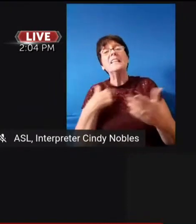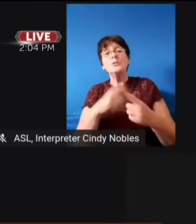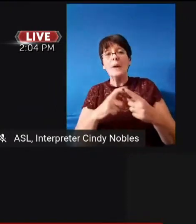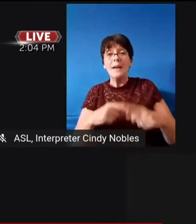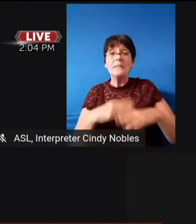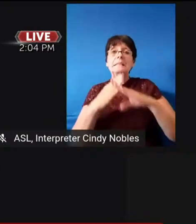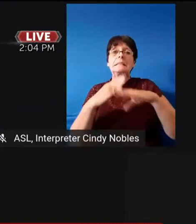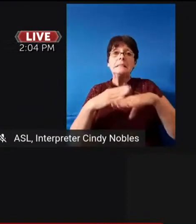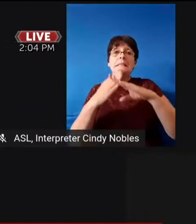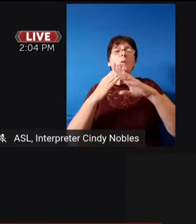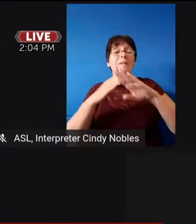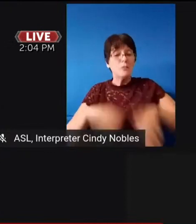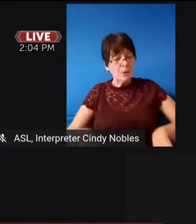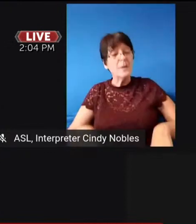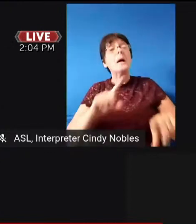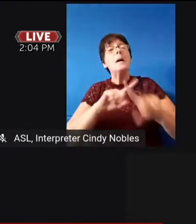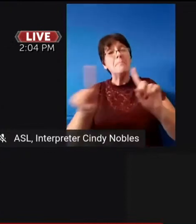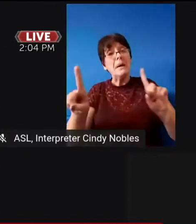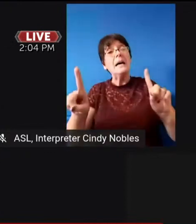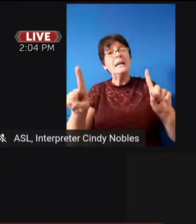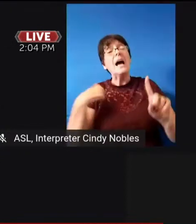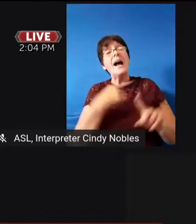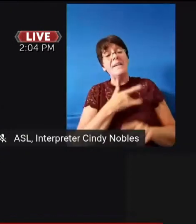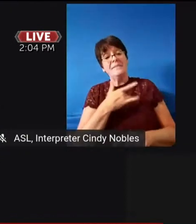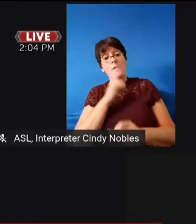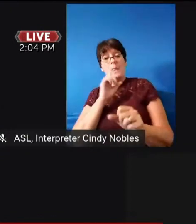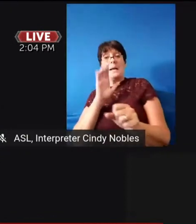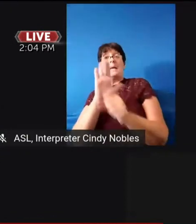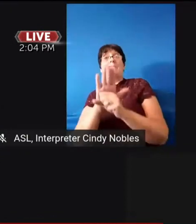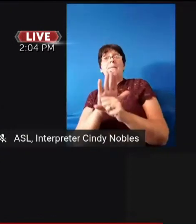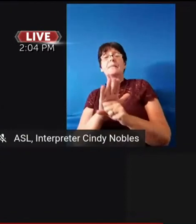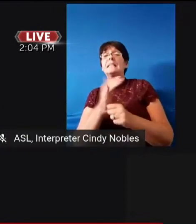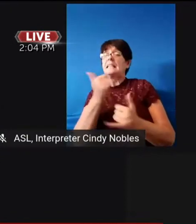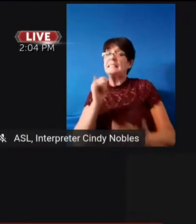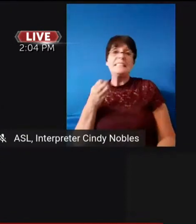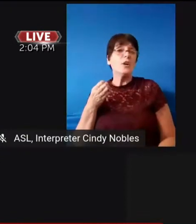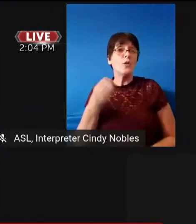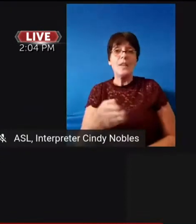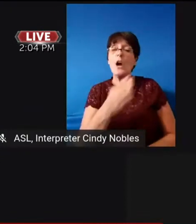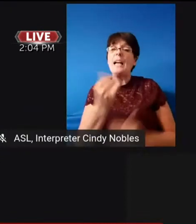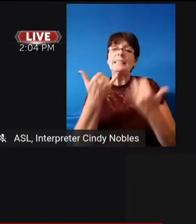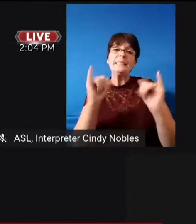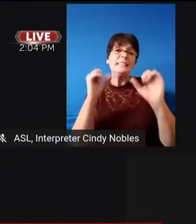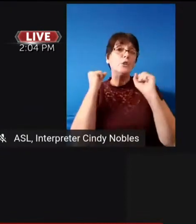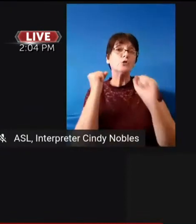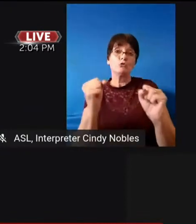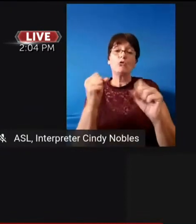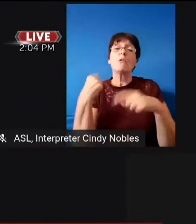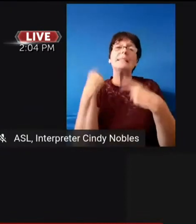didn't have then, but I think the commitment and resolve is still just as strong.